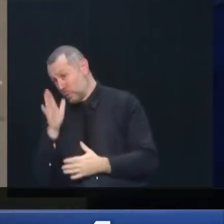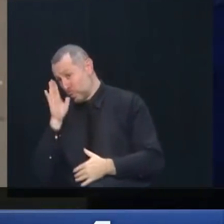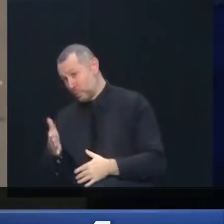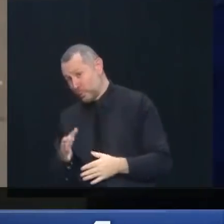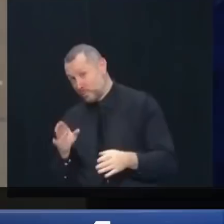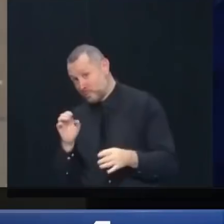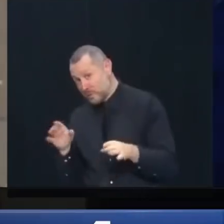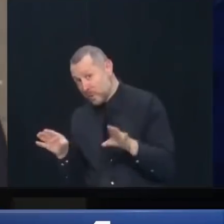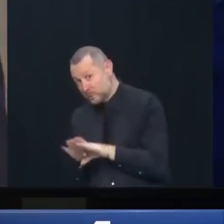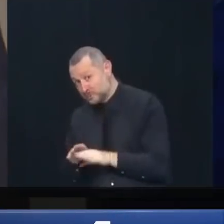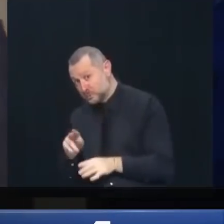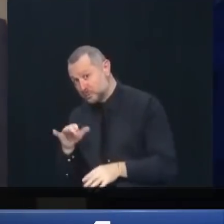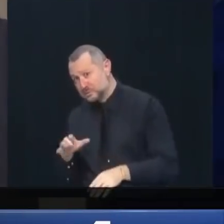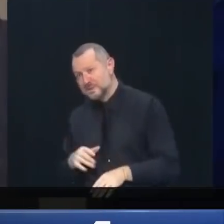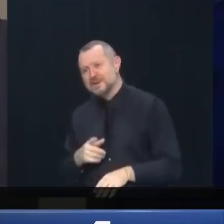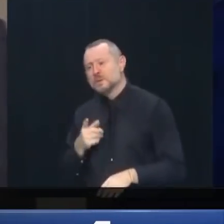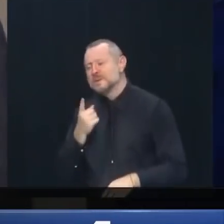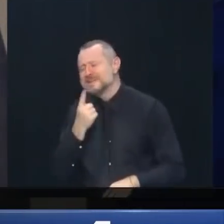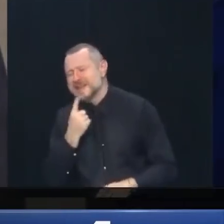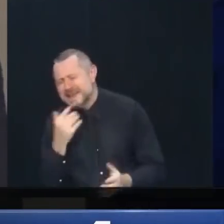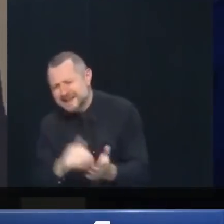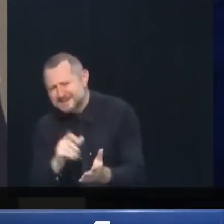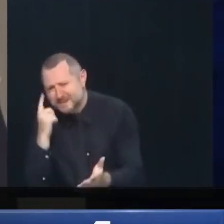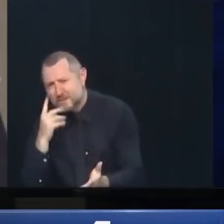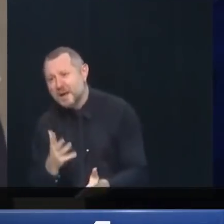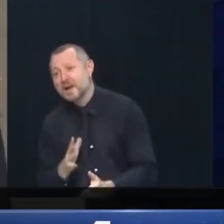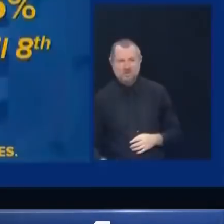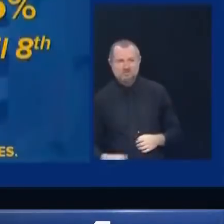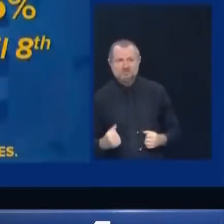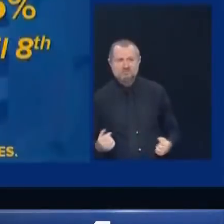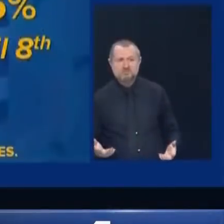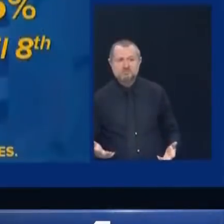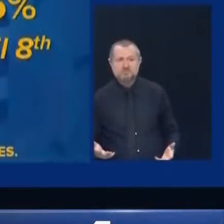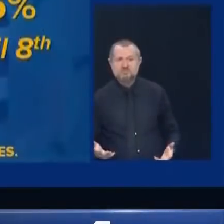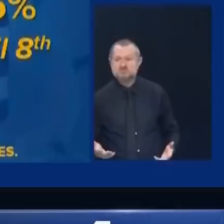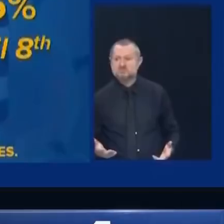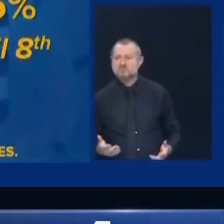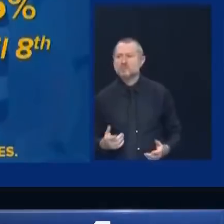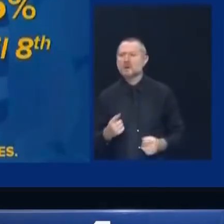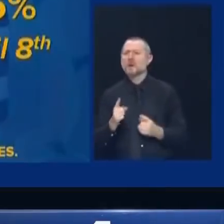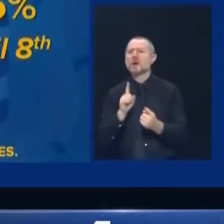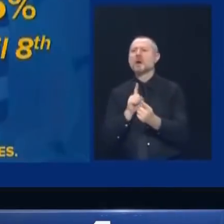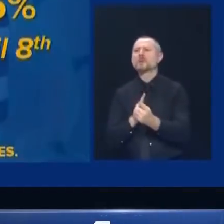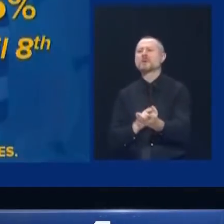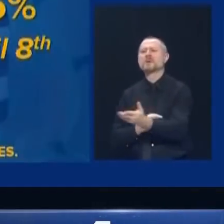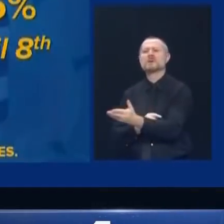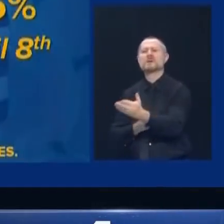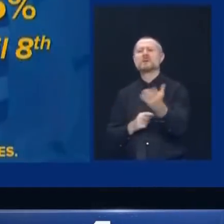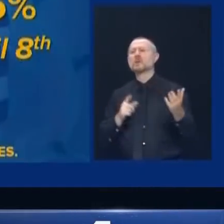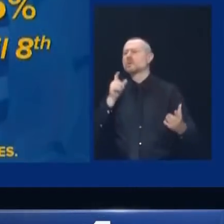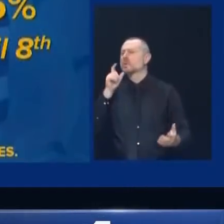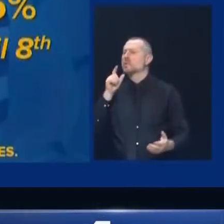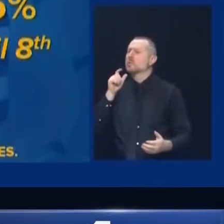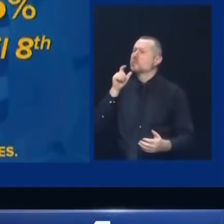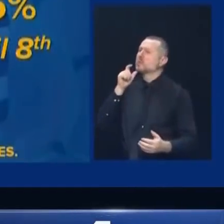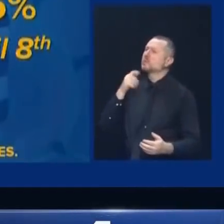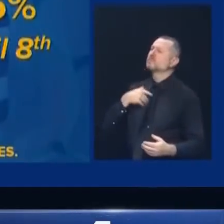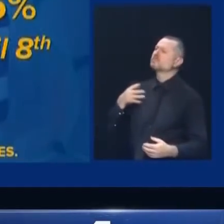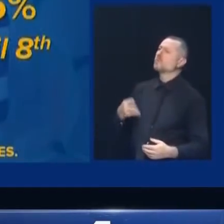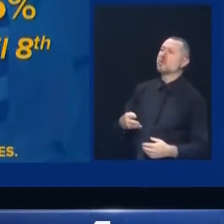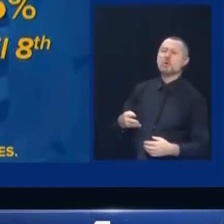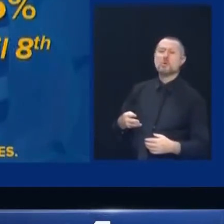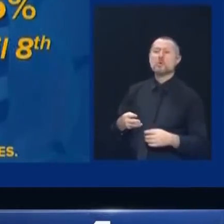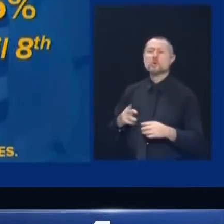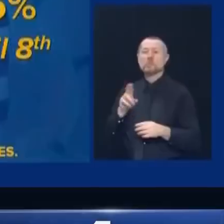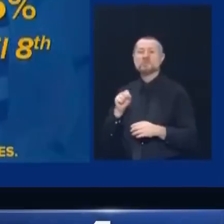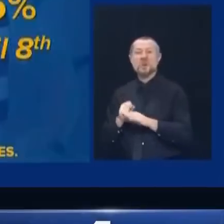the increase in cases says about New York's fight against COVID. We're fourth in the United States of America